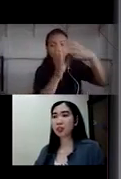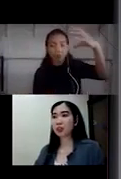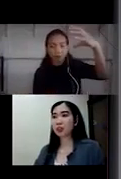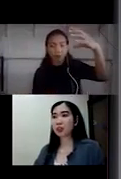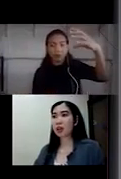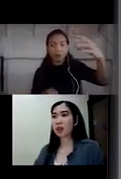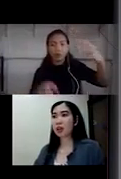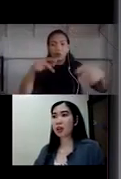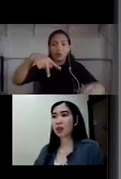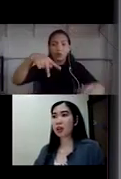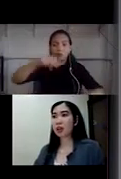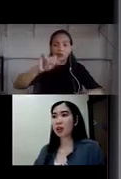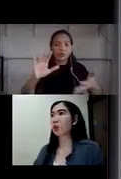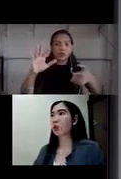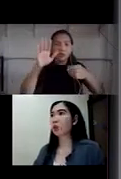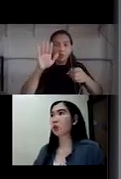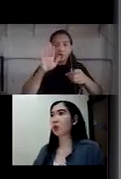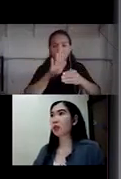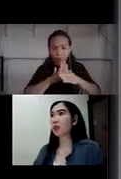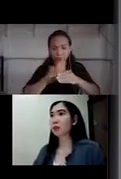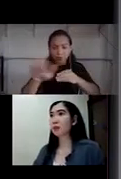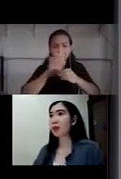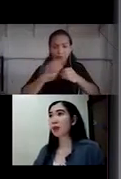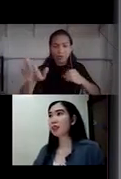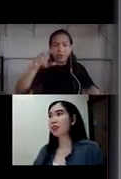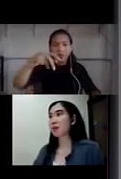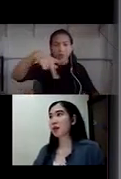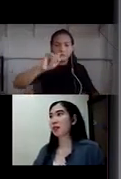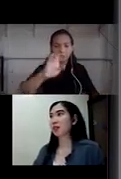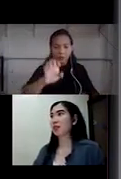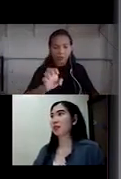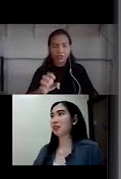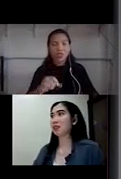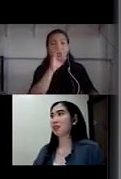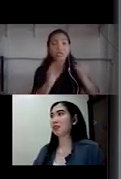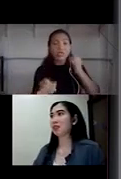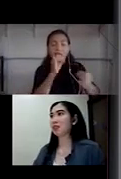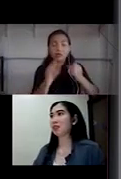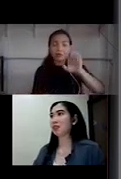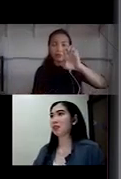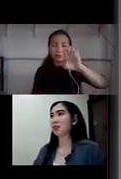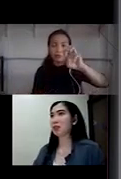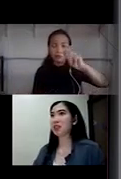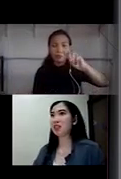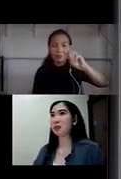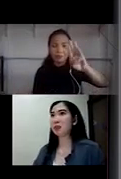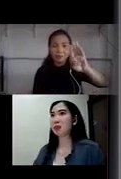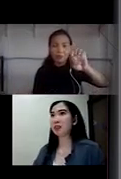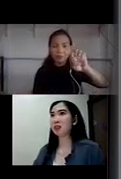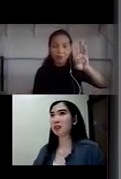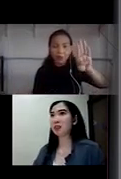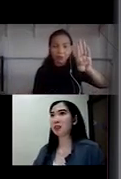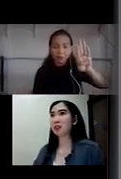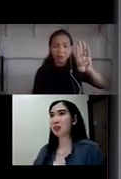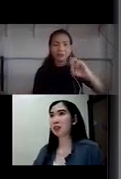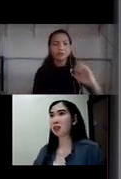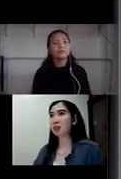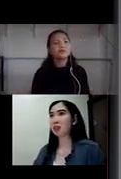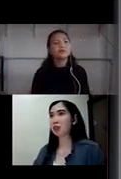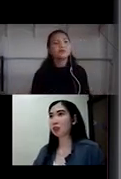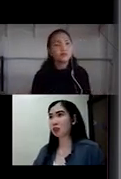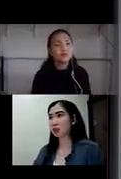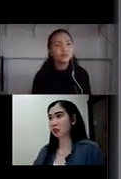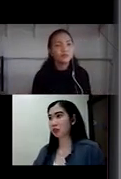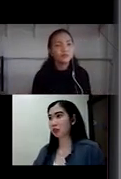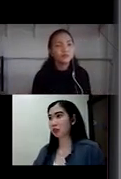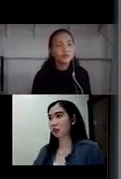page ang makikita. So, if embedded naman, my gosh, papakitaan ko